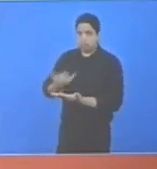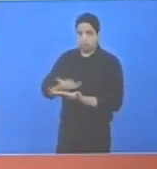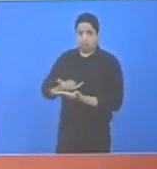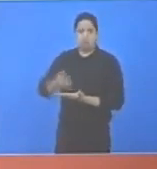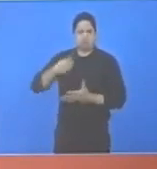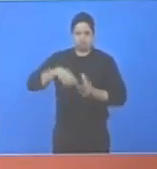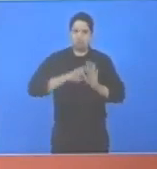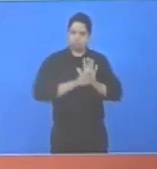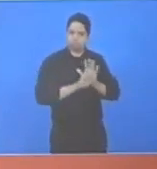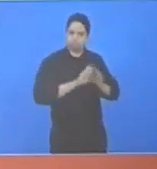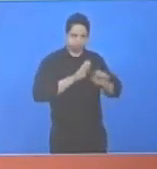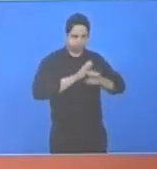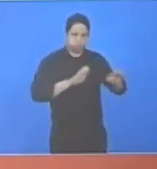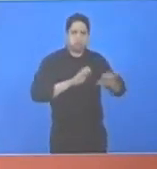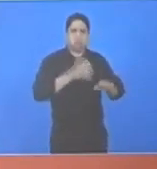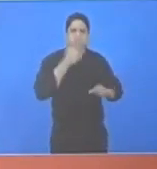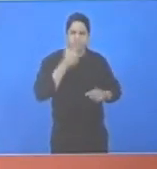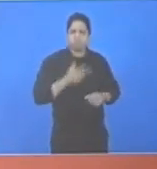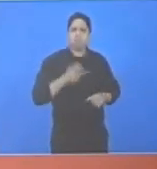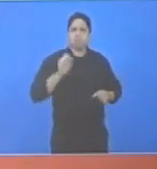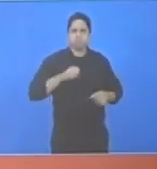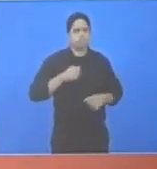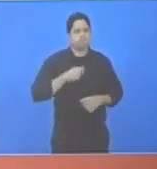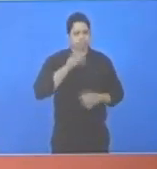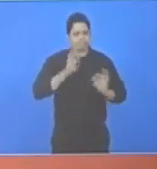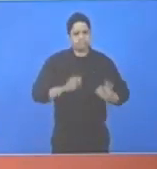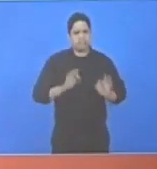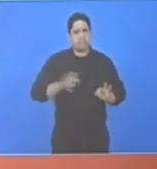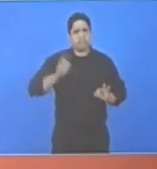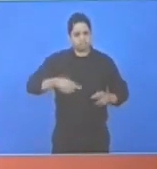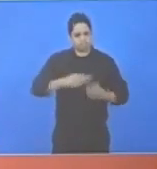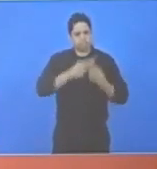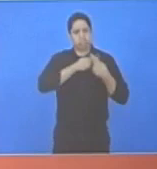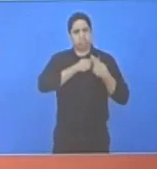Let's spread the word. Let's announce that Jesus is at the door.